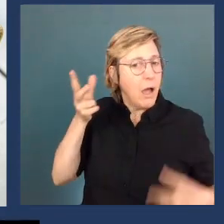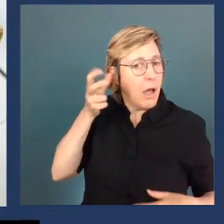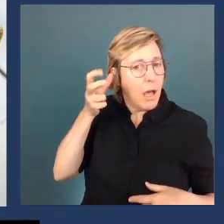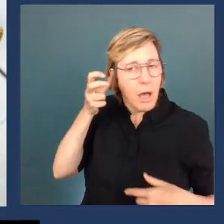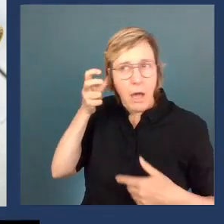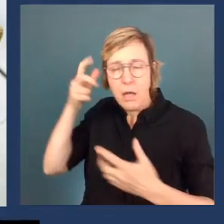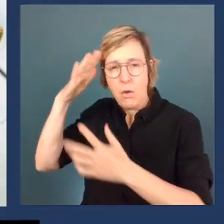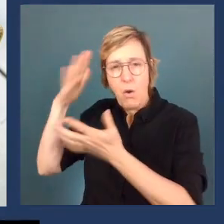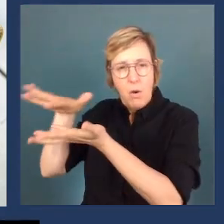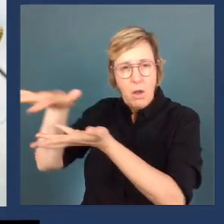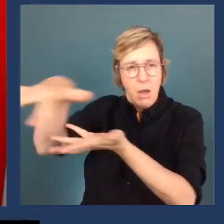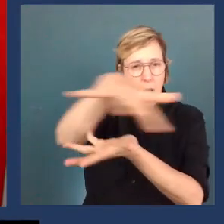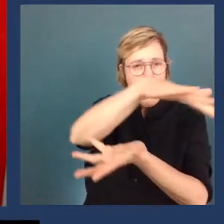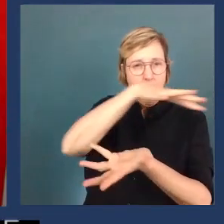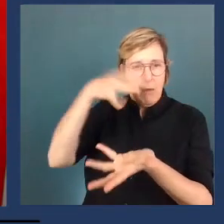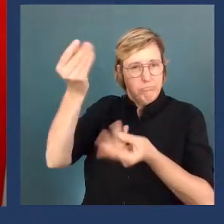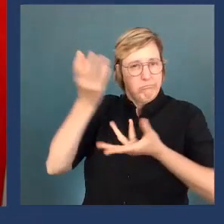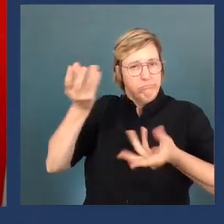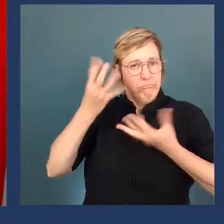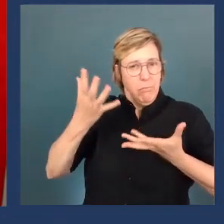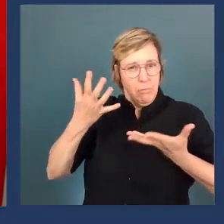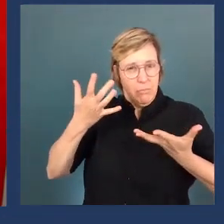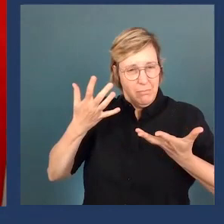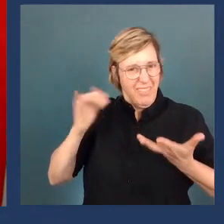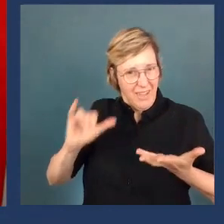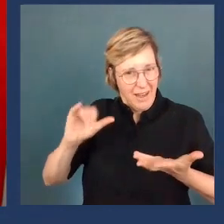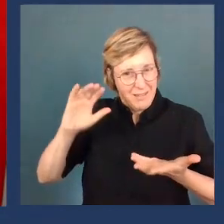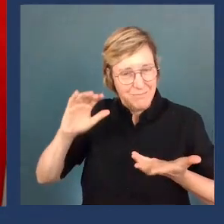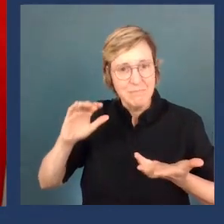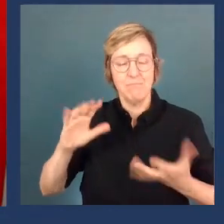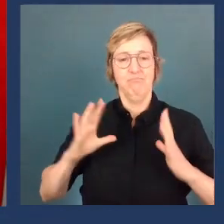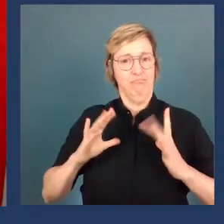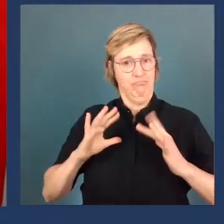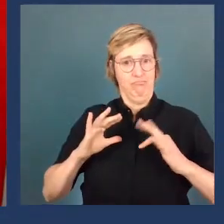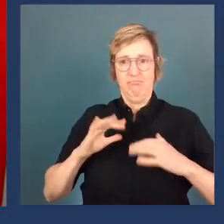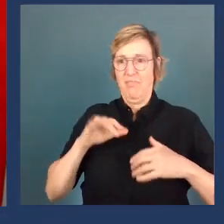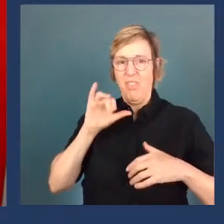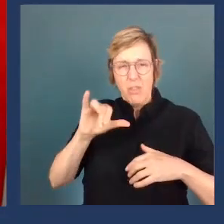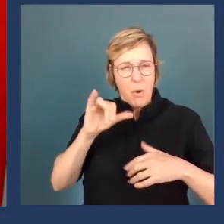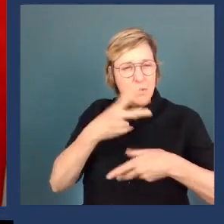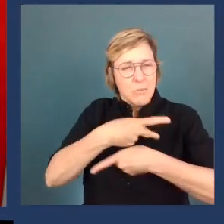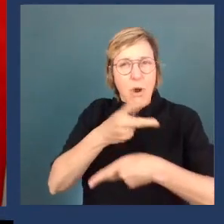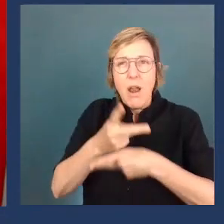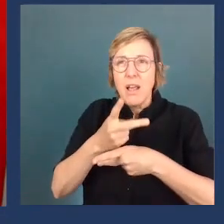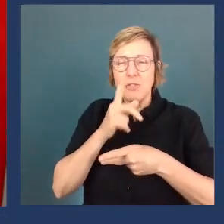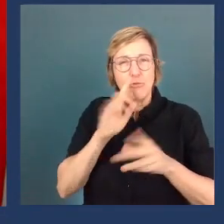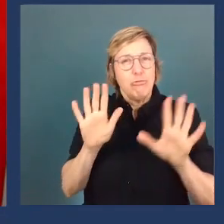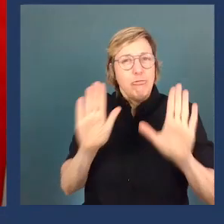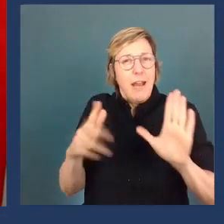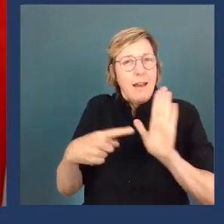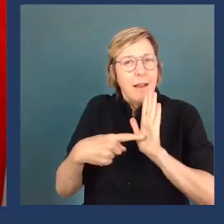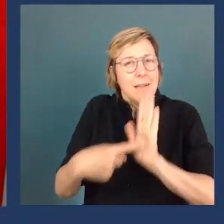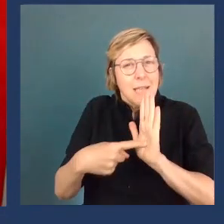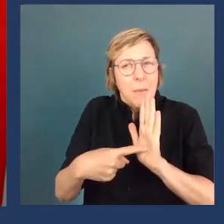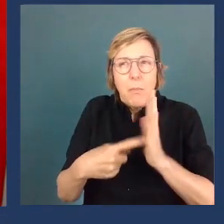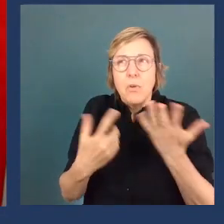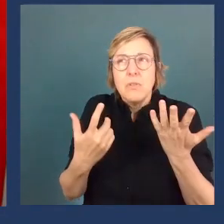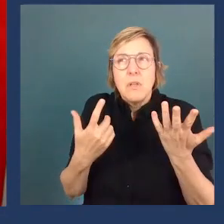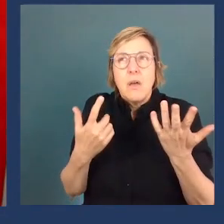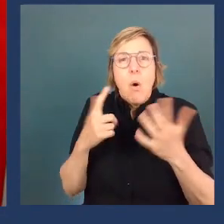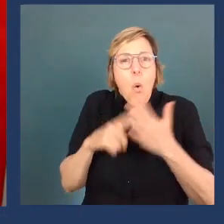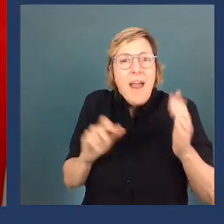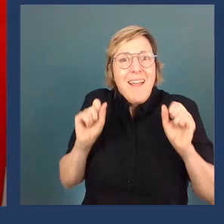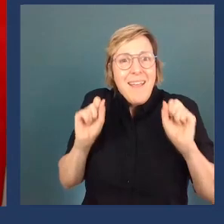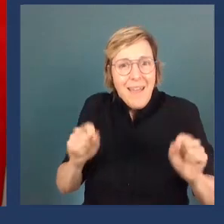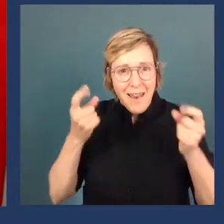reality experiences. Products like Soundscape and Seeing AI are a great example of what's possible